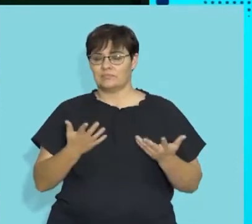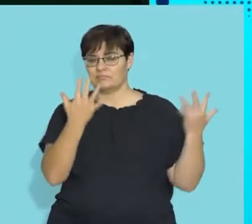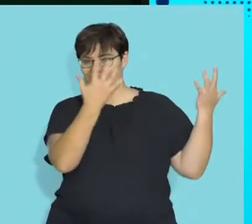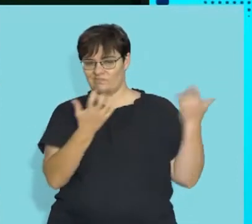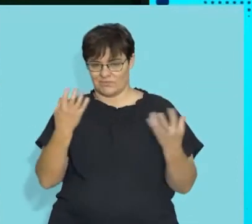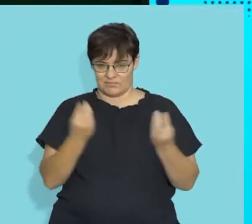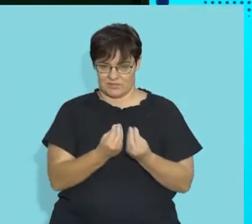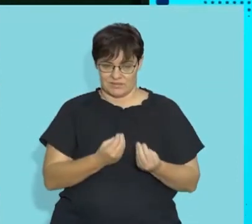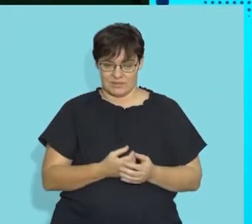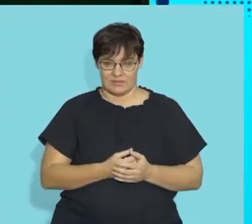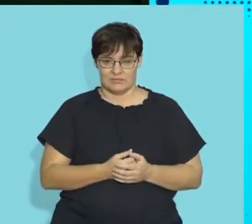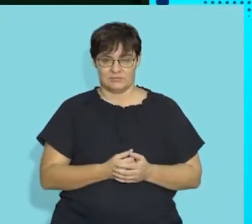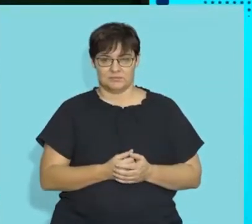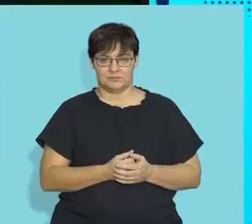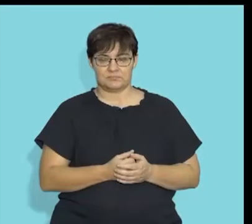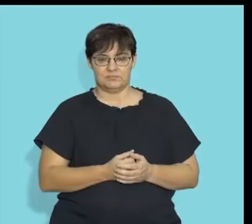Let's do the working out together.